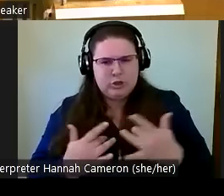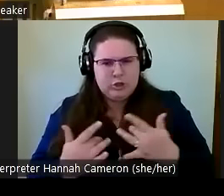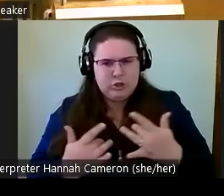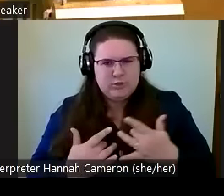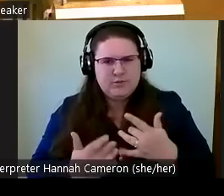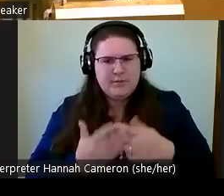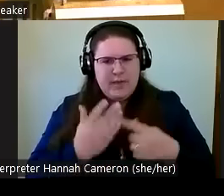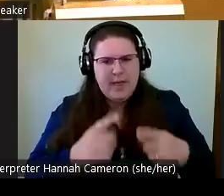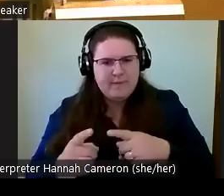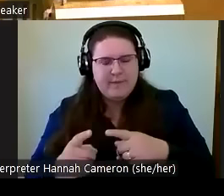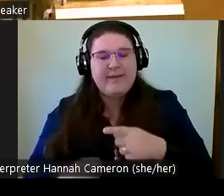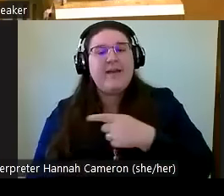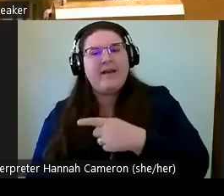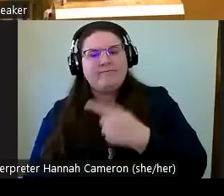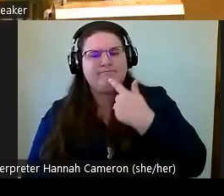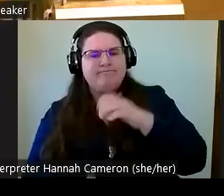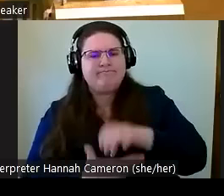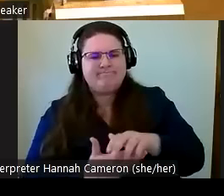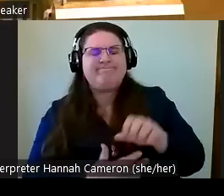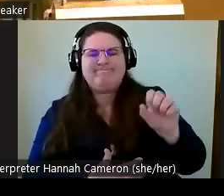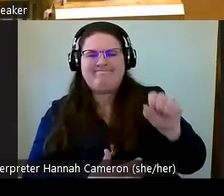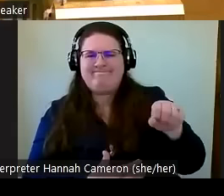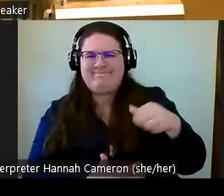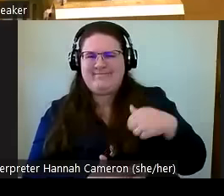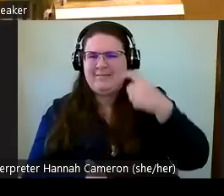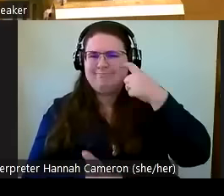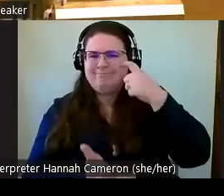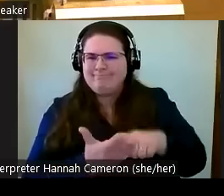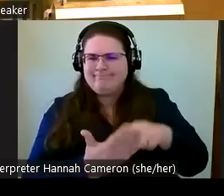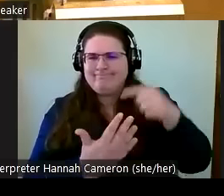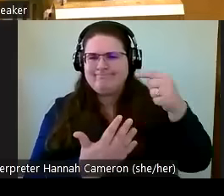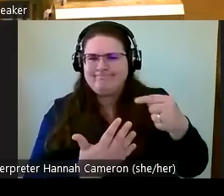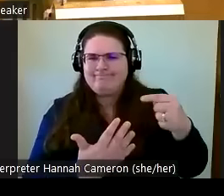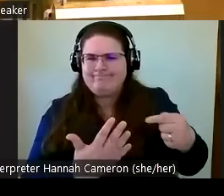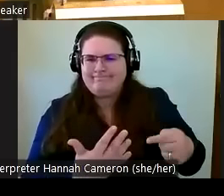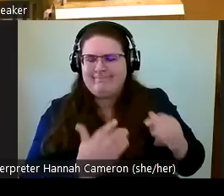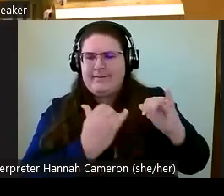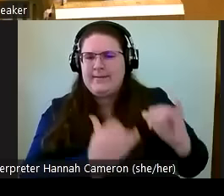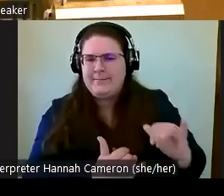been noticing some of the same things. And